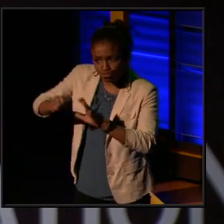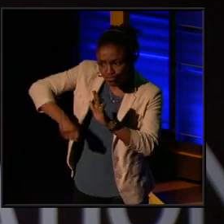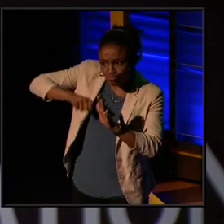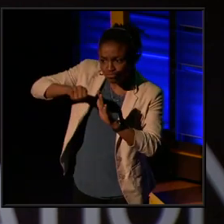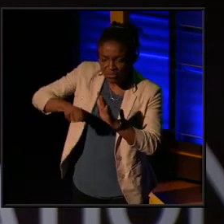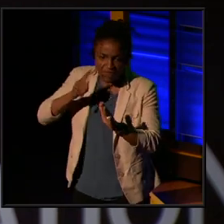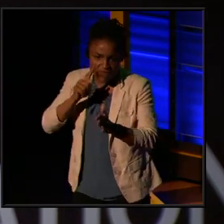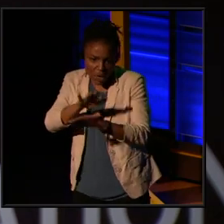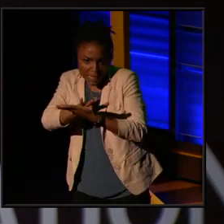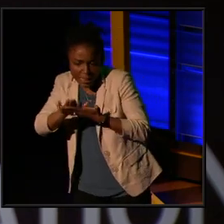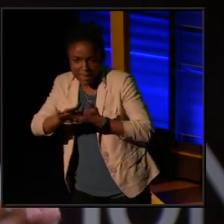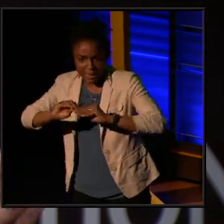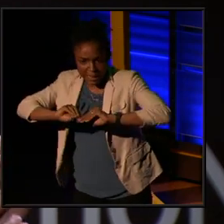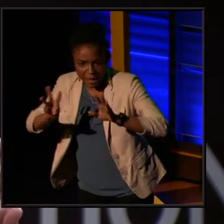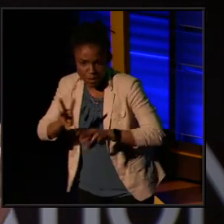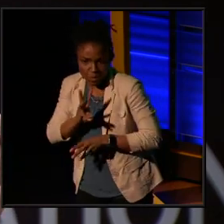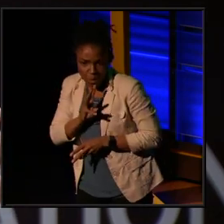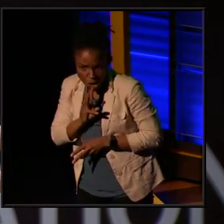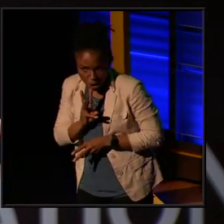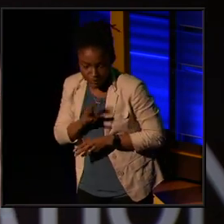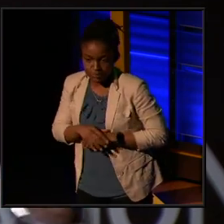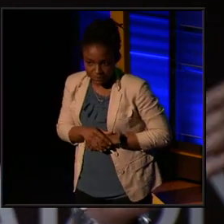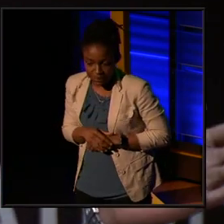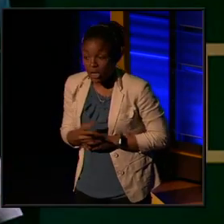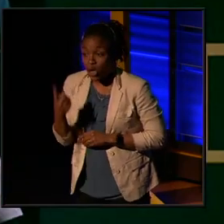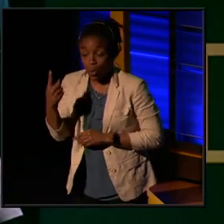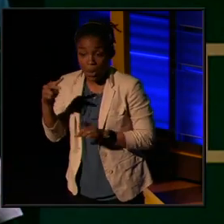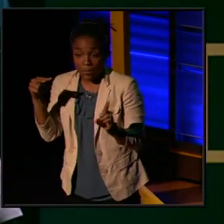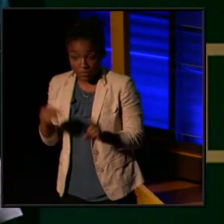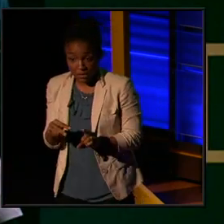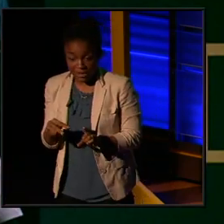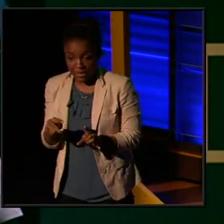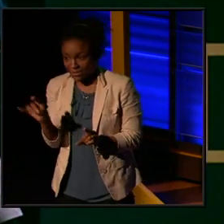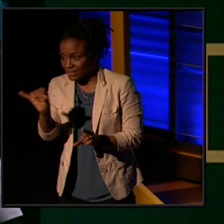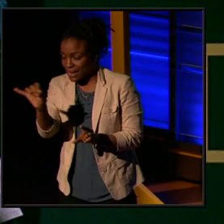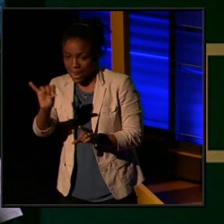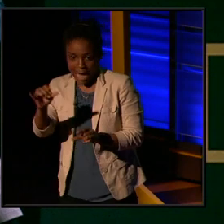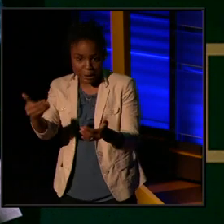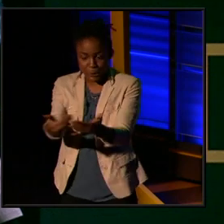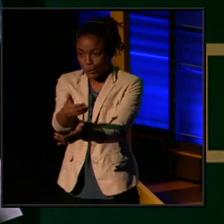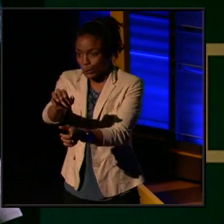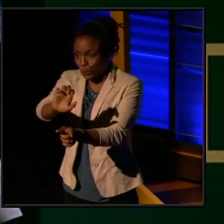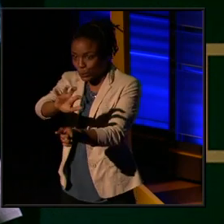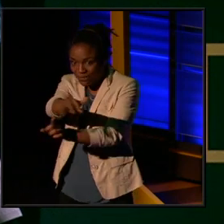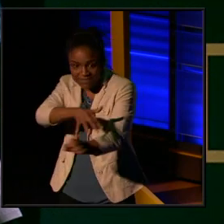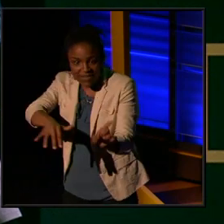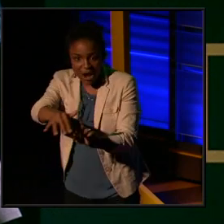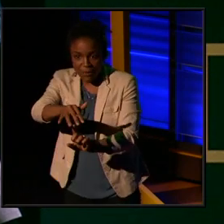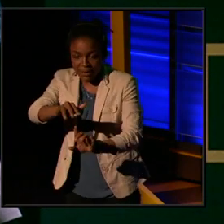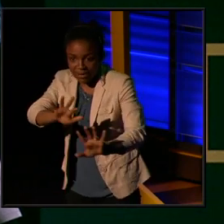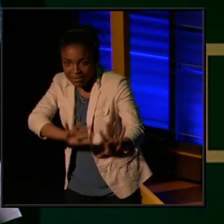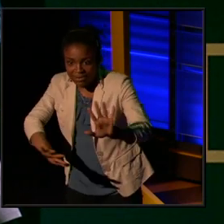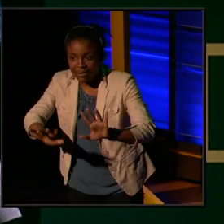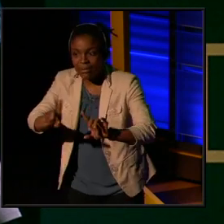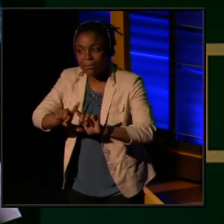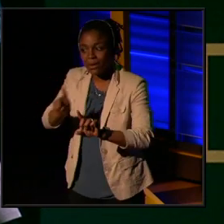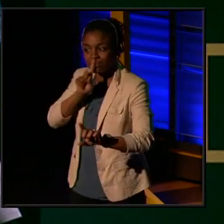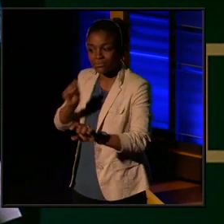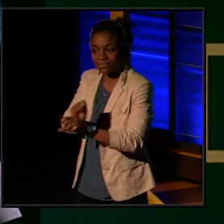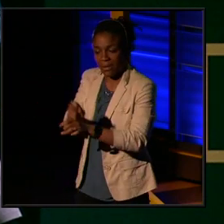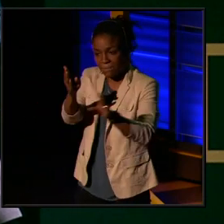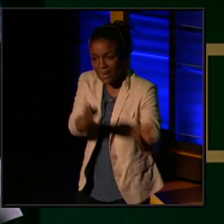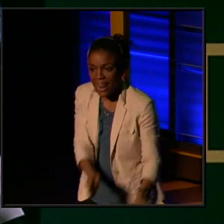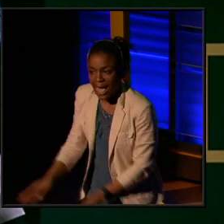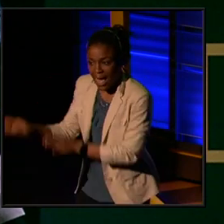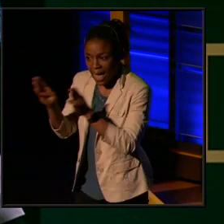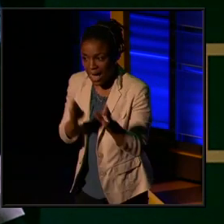very special, because it's like a window into an otherwise unknown environment. But you really have to make sure you're planned out and ready